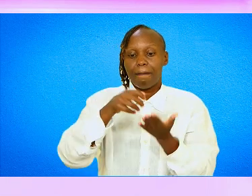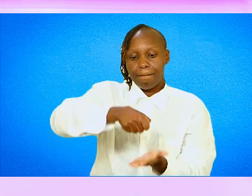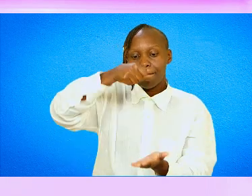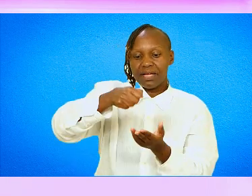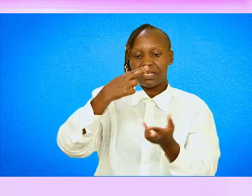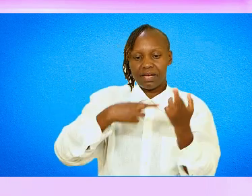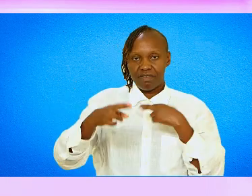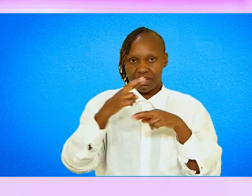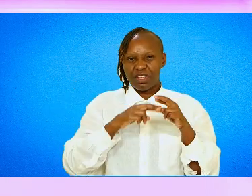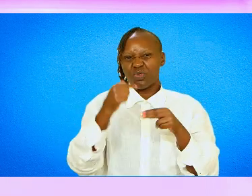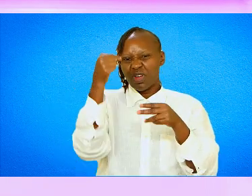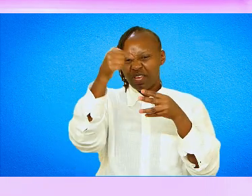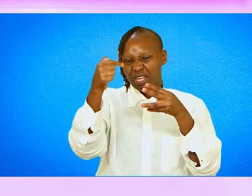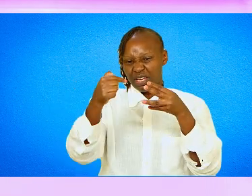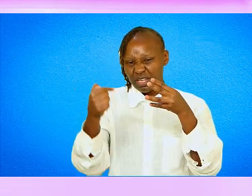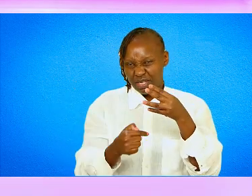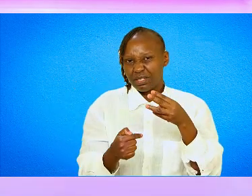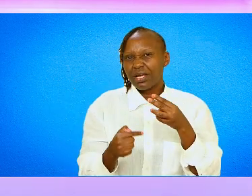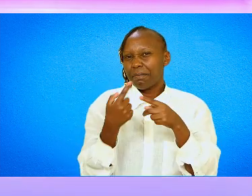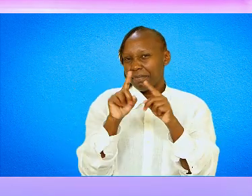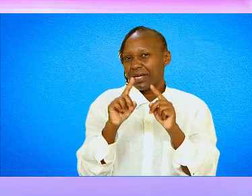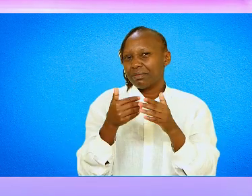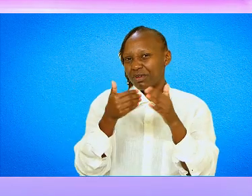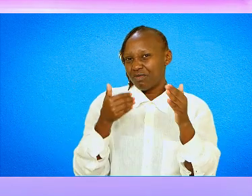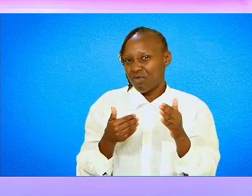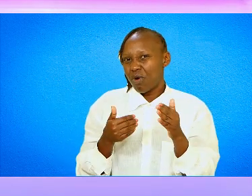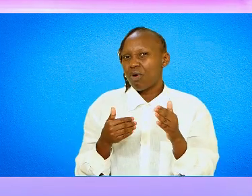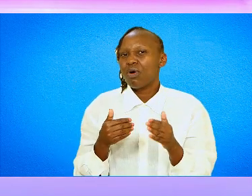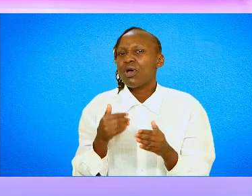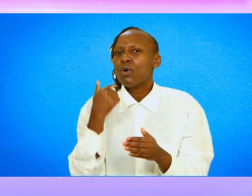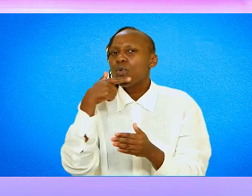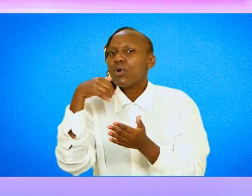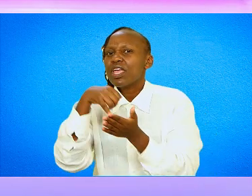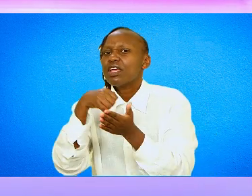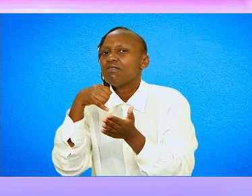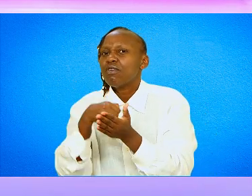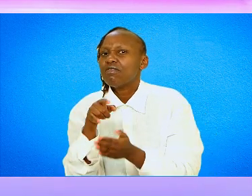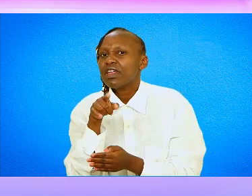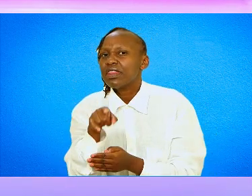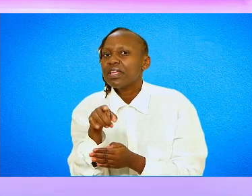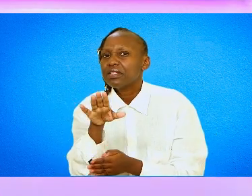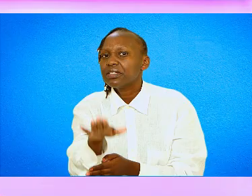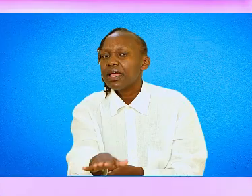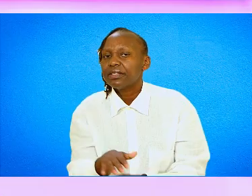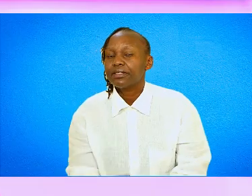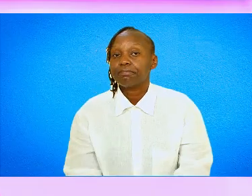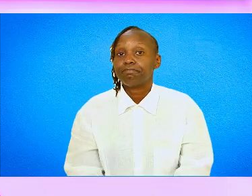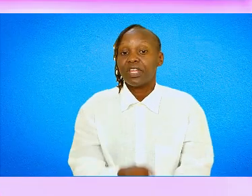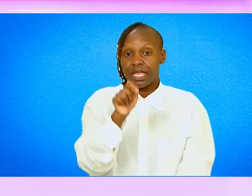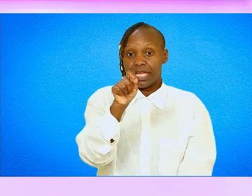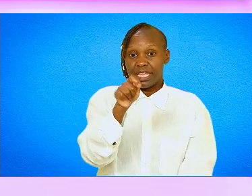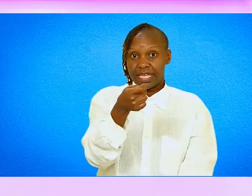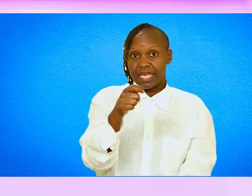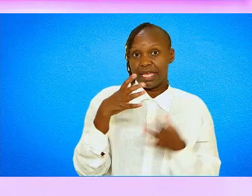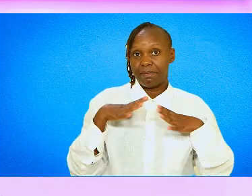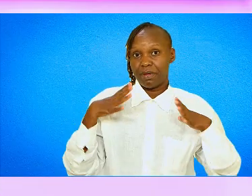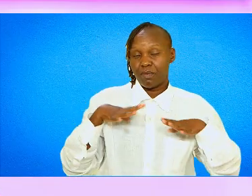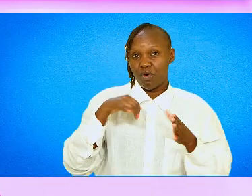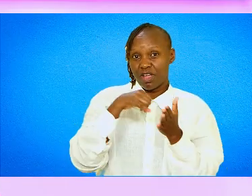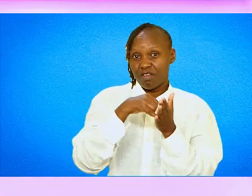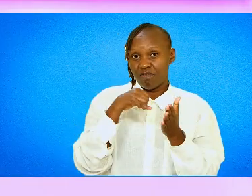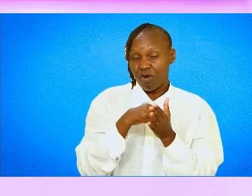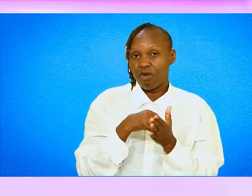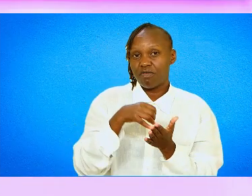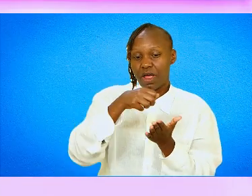dive into each of these, but first, let's look at who is involved in this stage. The key actors in budget